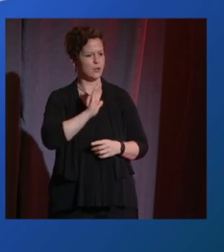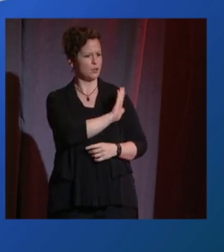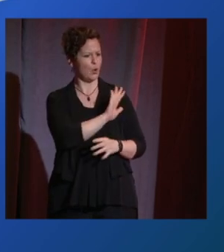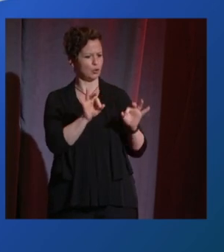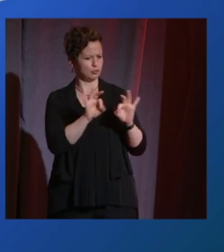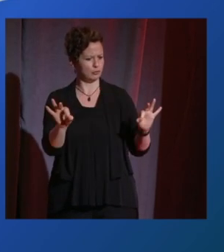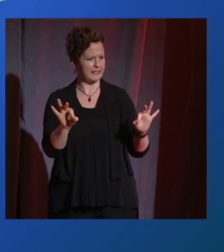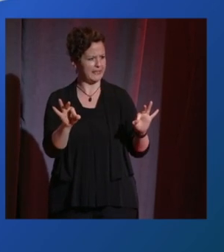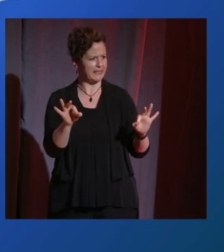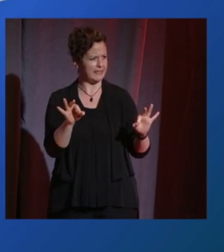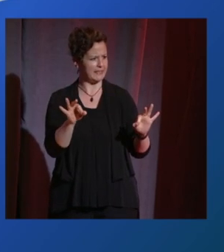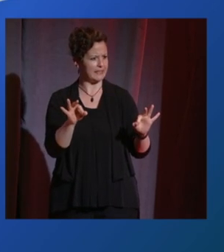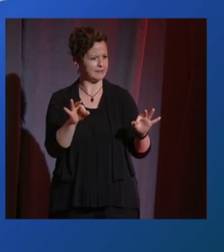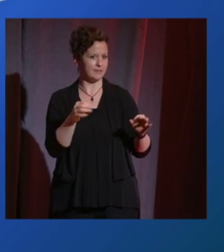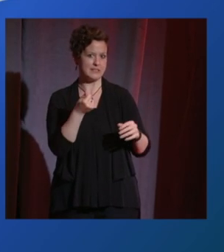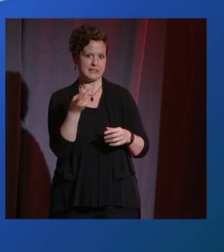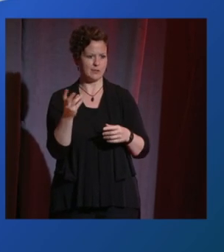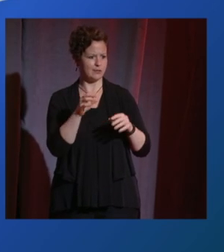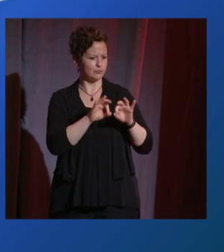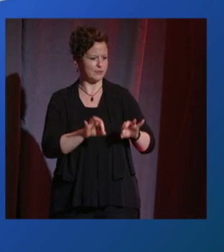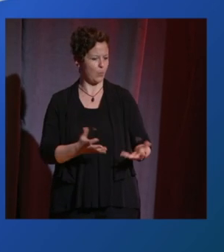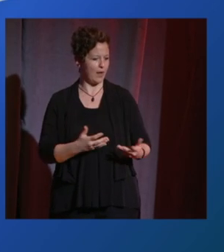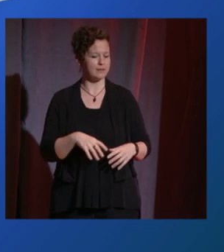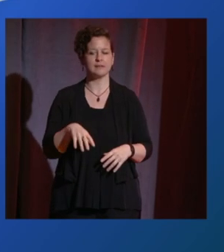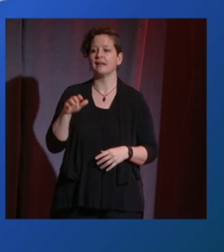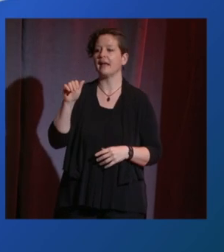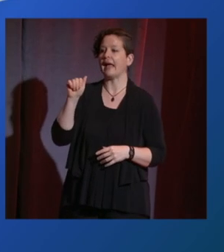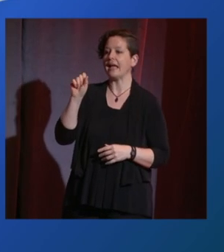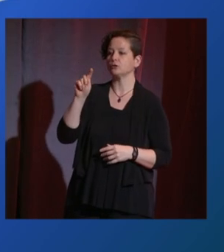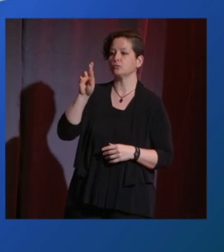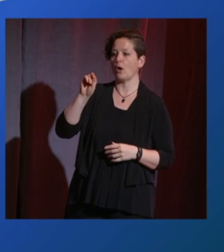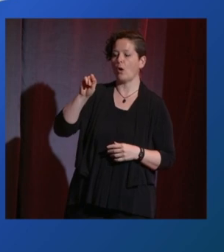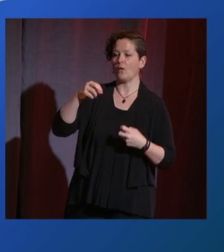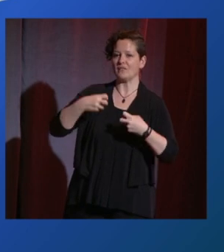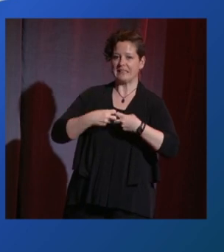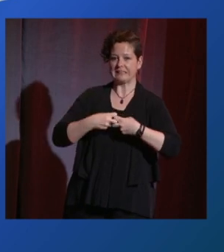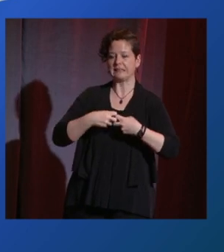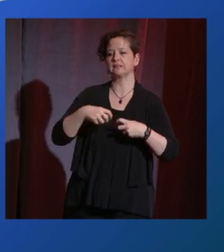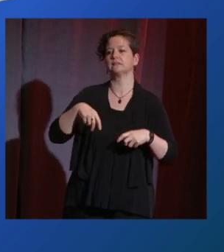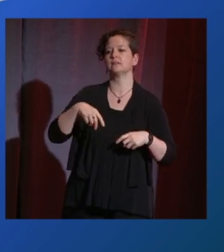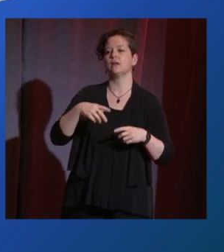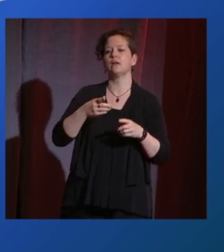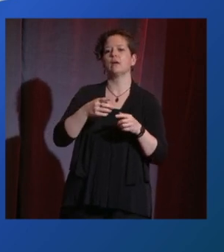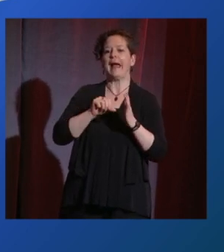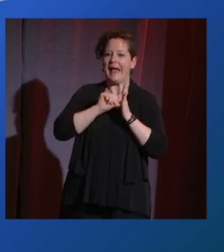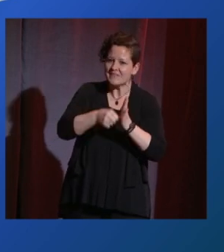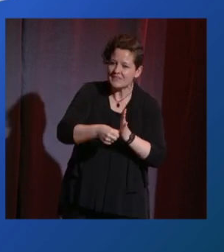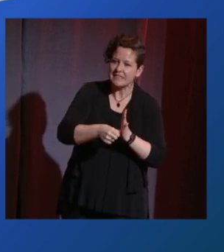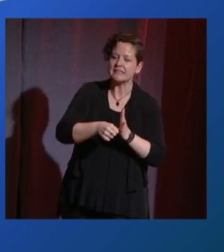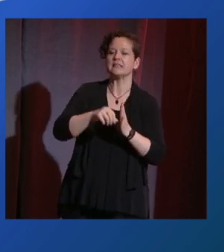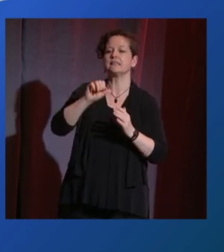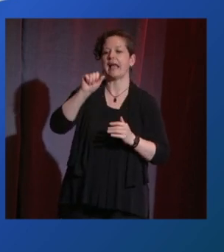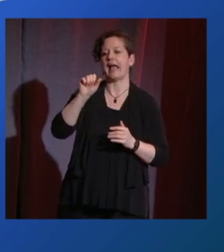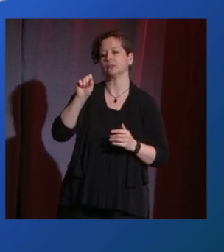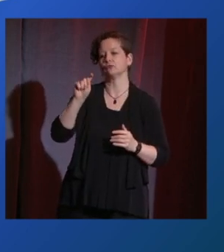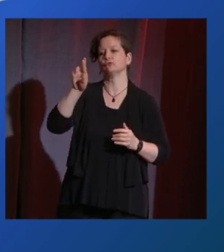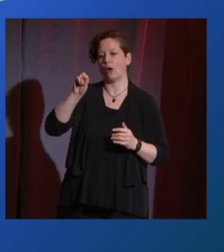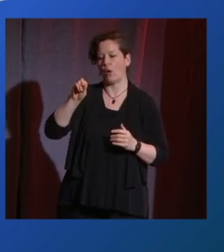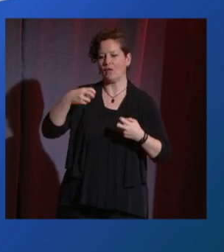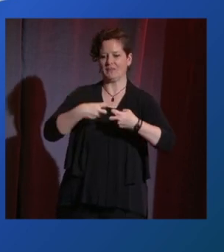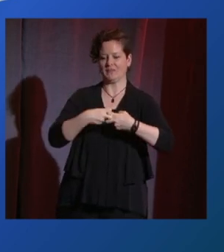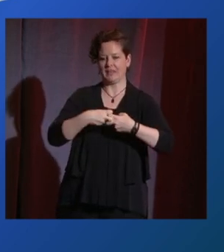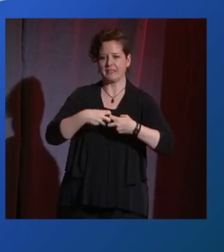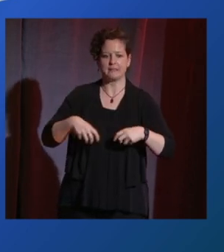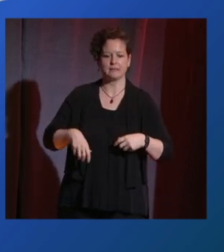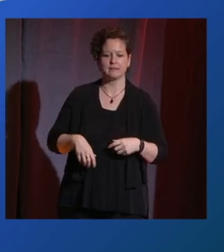degree your degrees are in uh astrophysics technically physics with an emphasis in astrophysics okay so there some people say